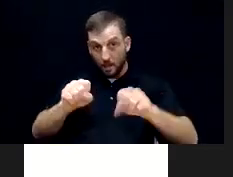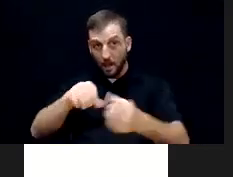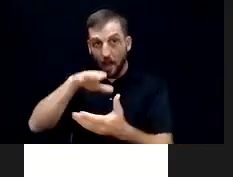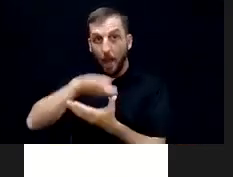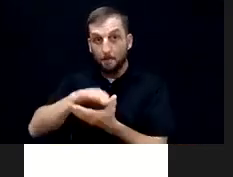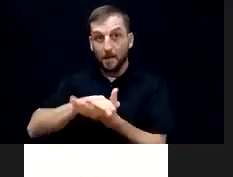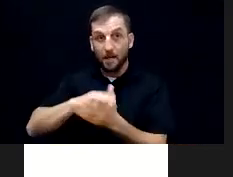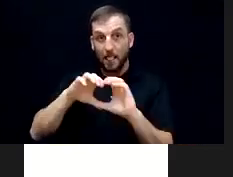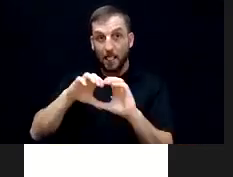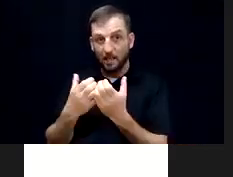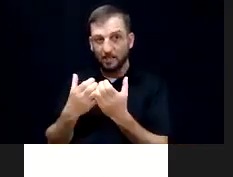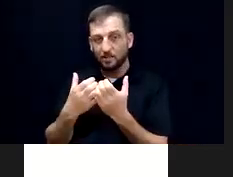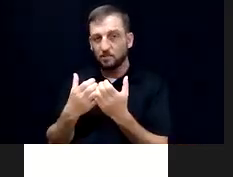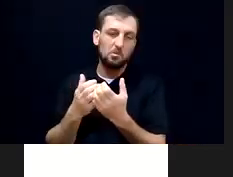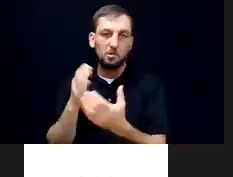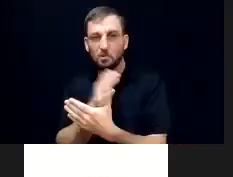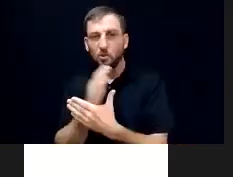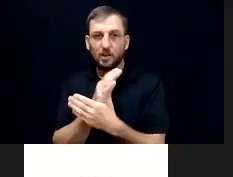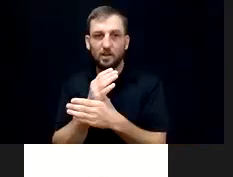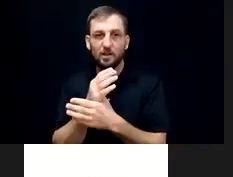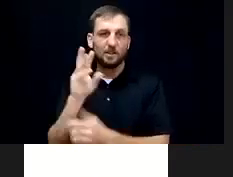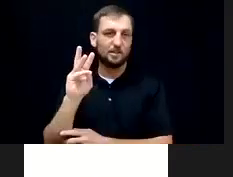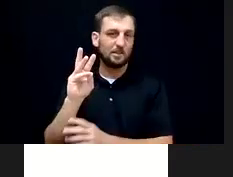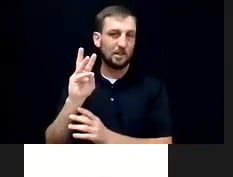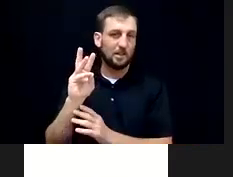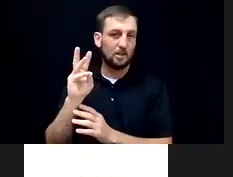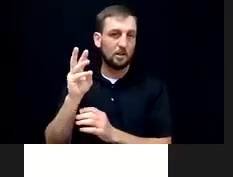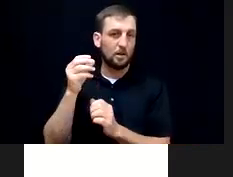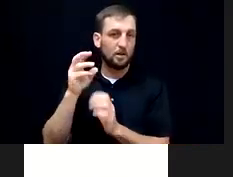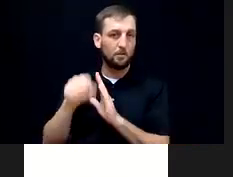take around 6 a semester, they'll have the